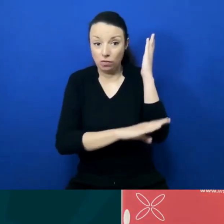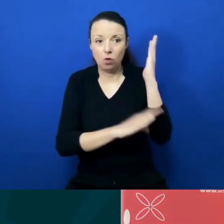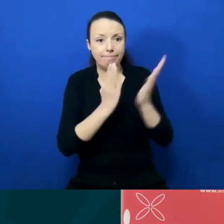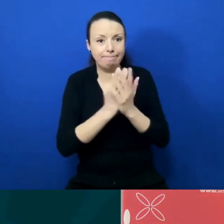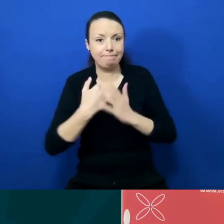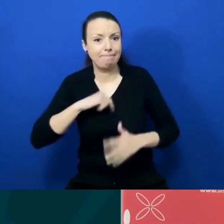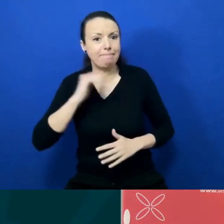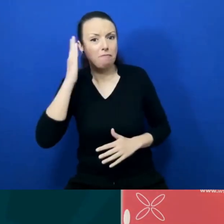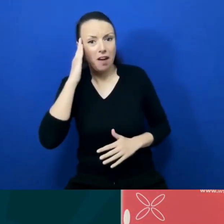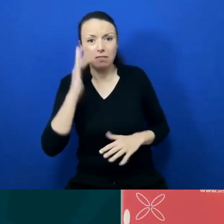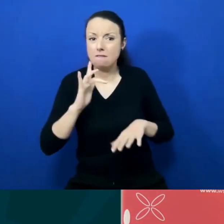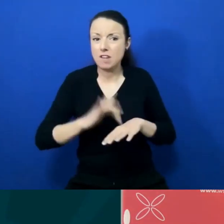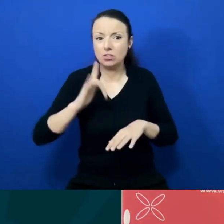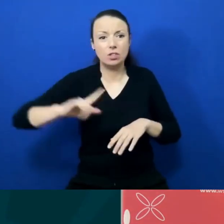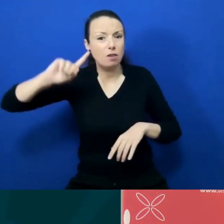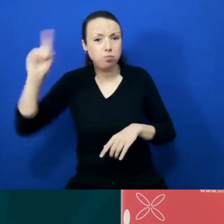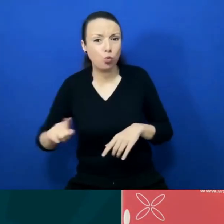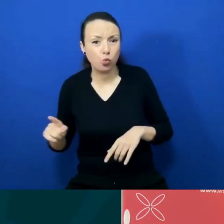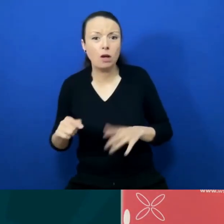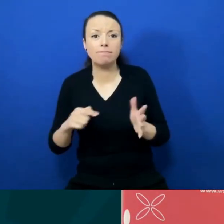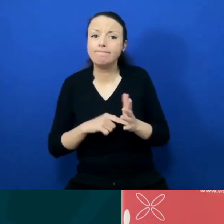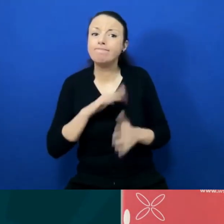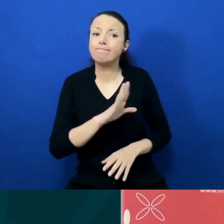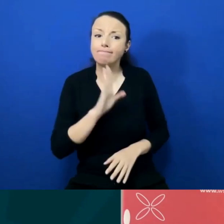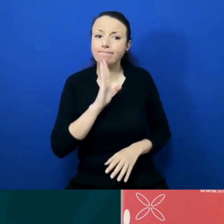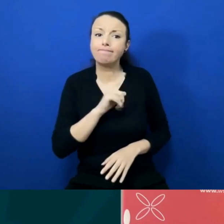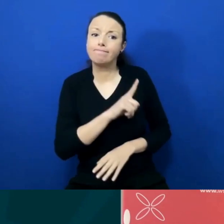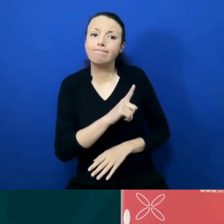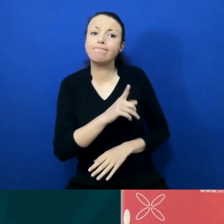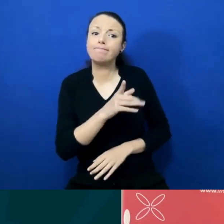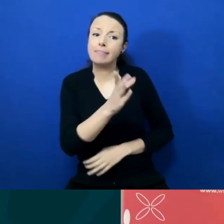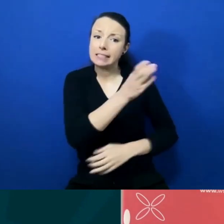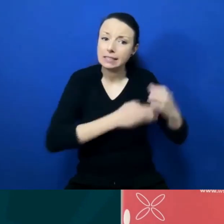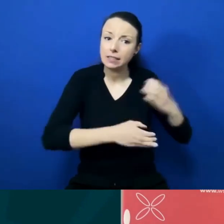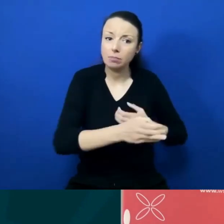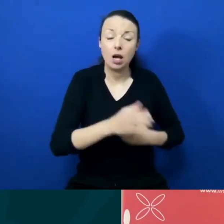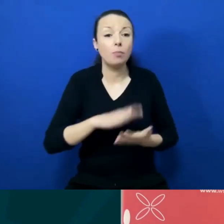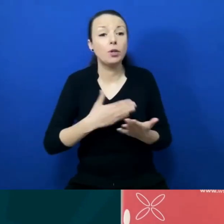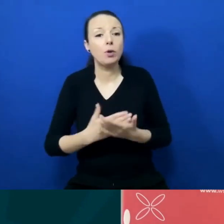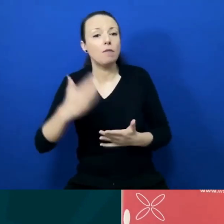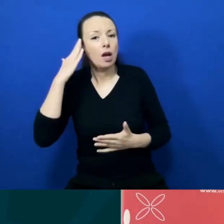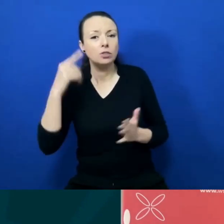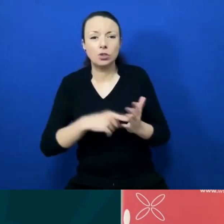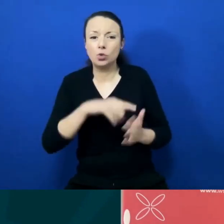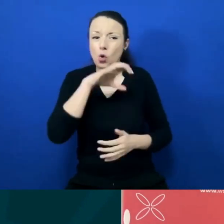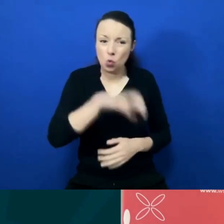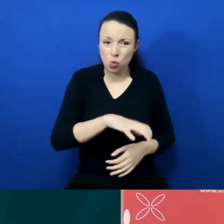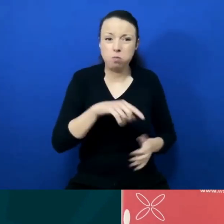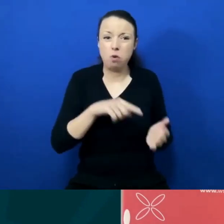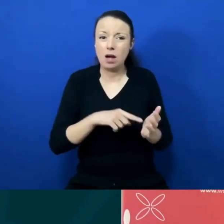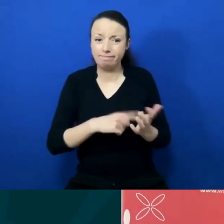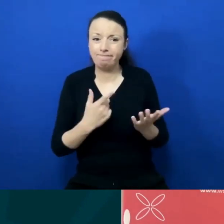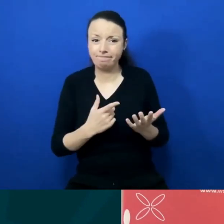storms, or that are, for example, invasive plant species, and they would replace them by more